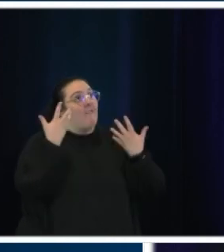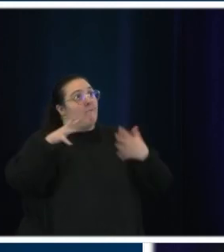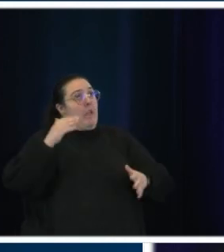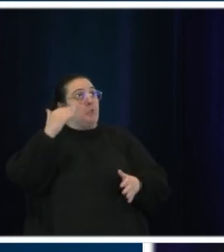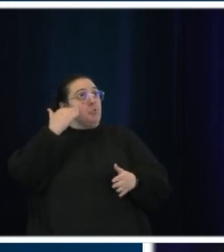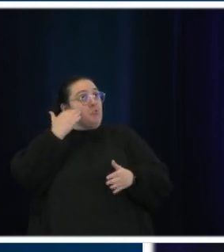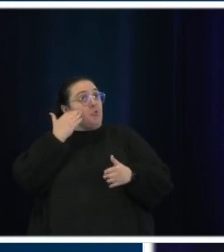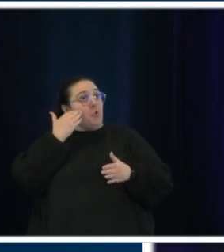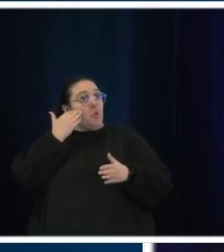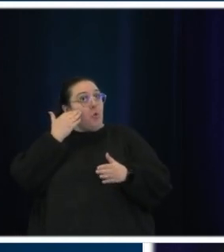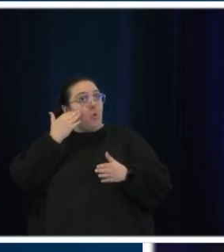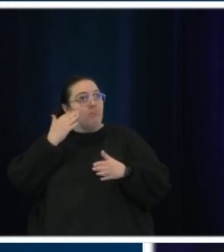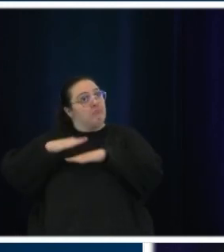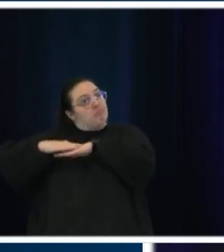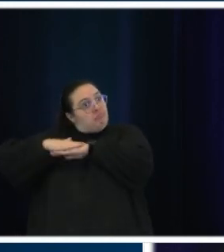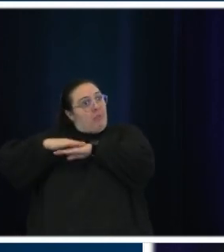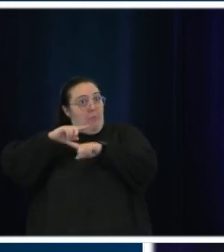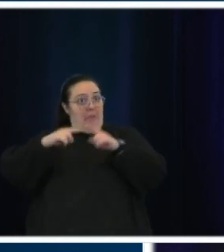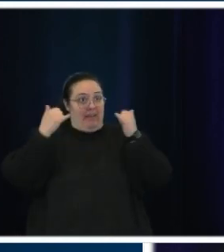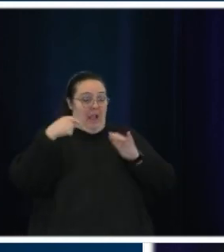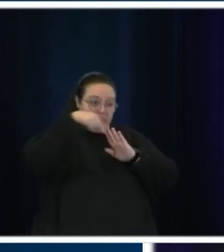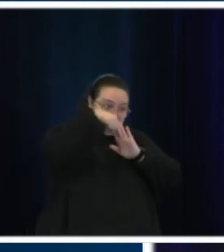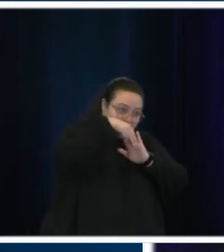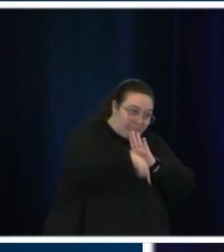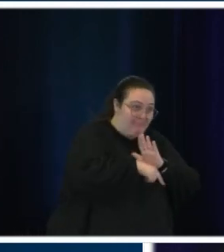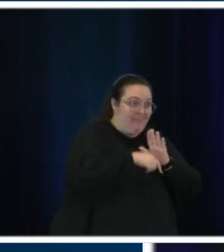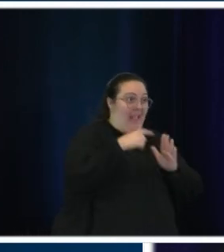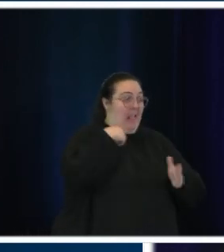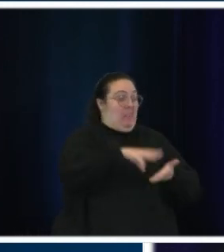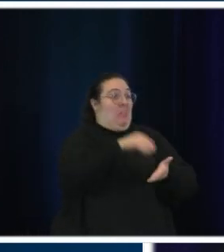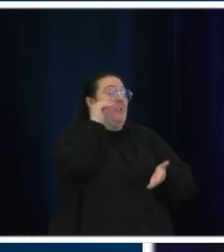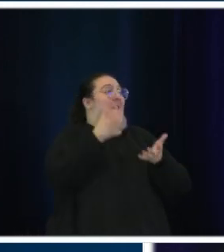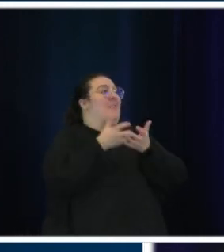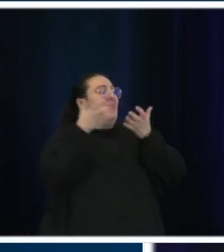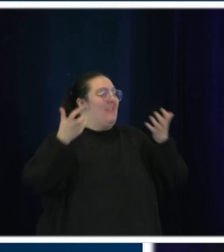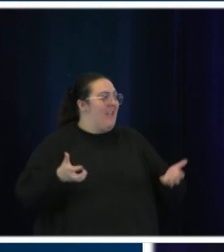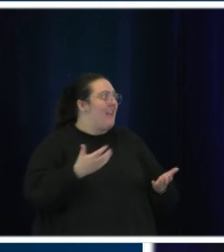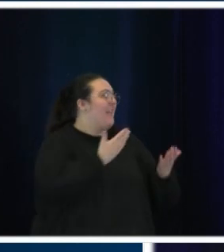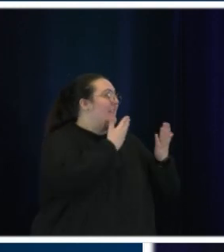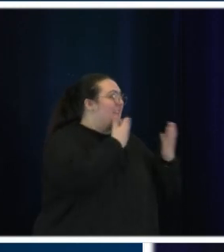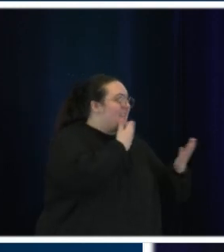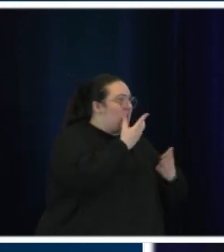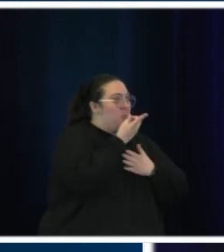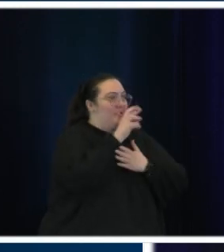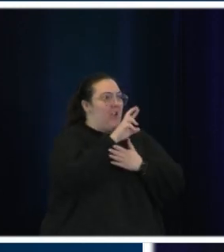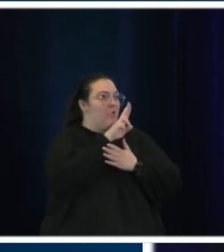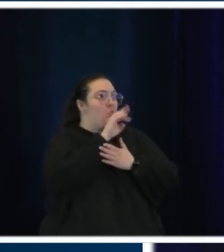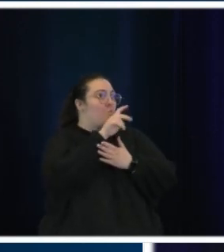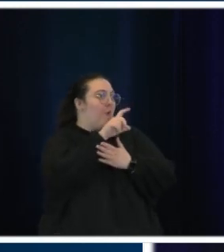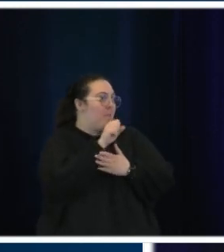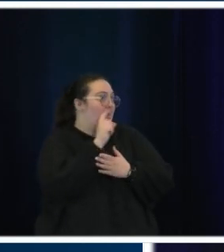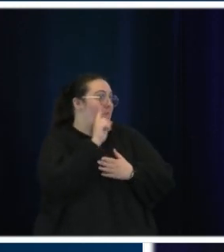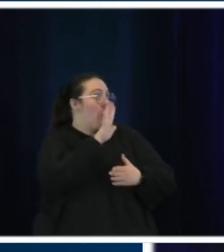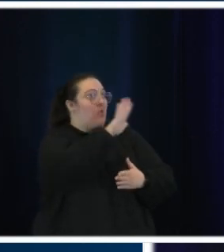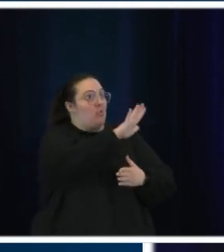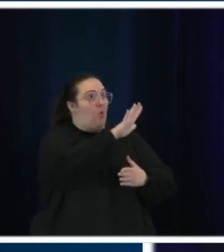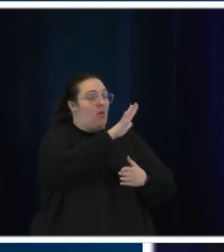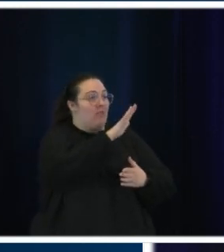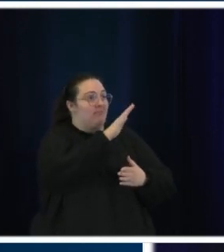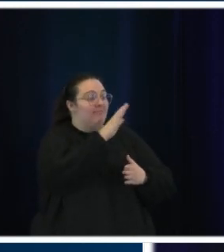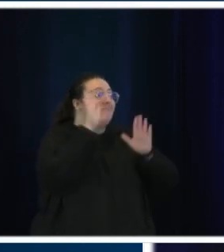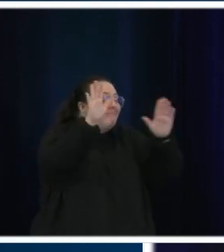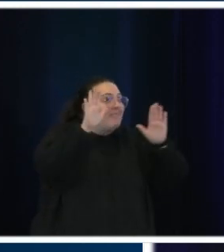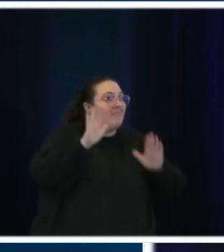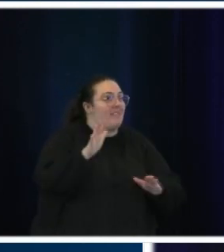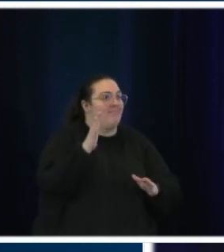really delved deep into that, and I learned a lot. Well, thank you, Dr. Roberts, for those insightful remarks. Please join me.